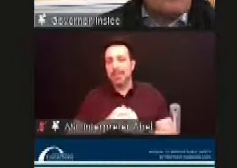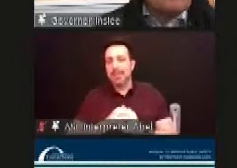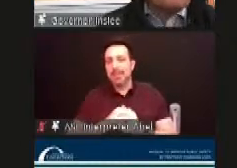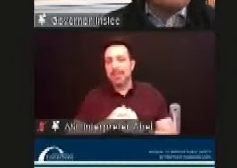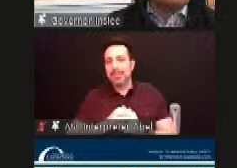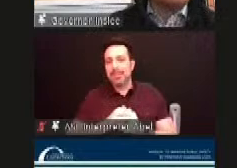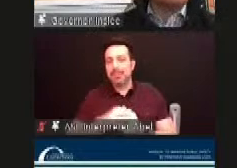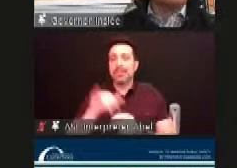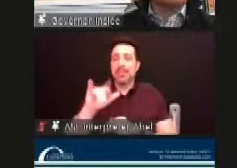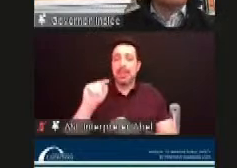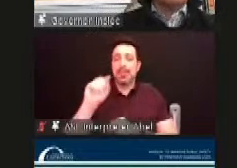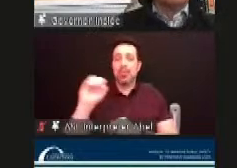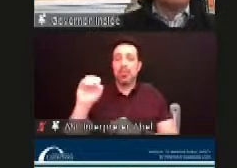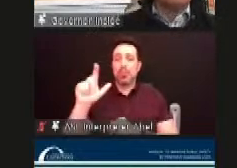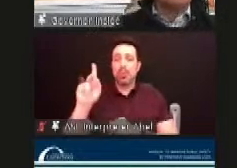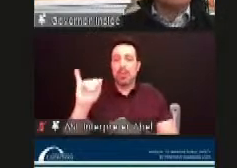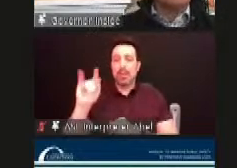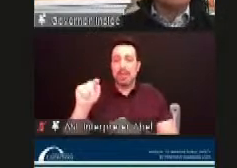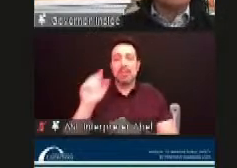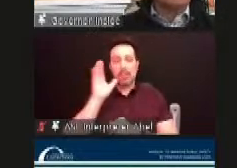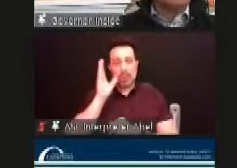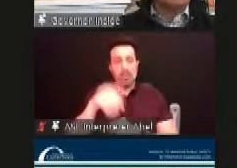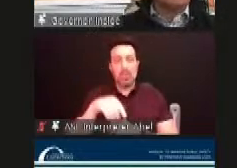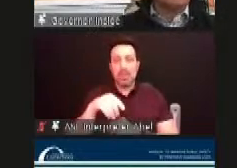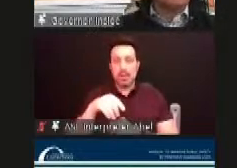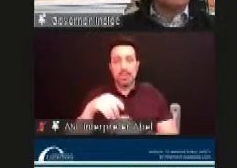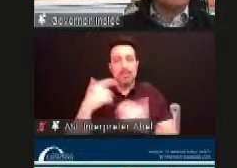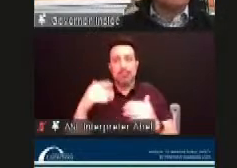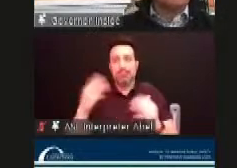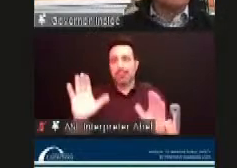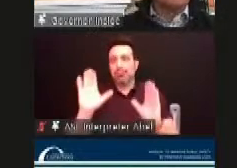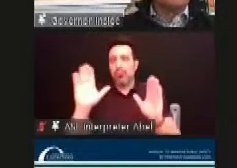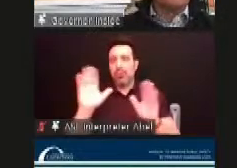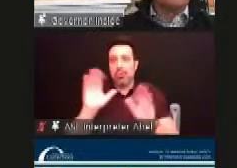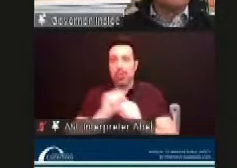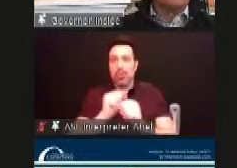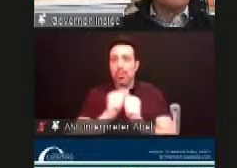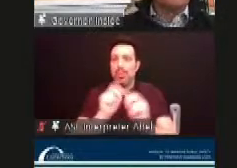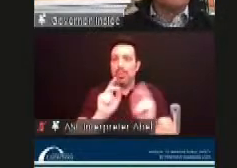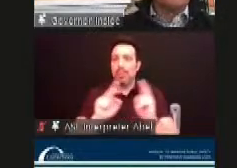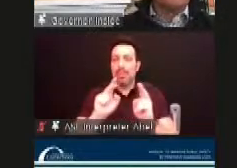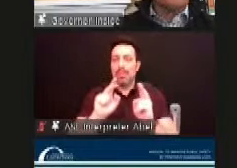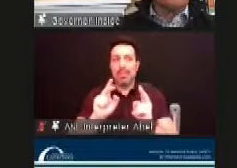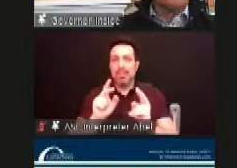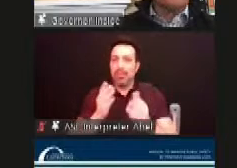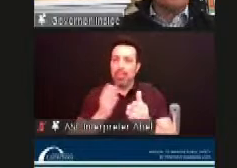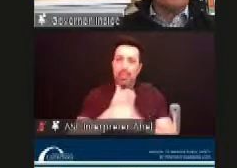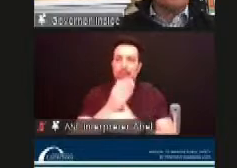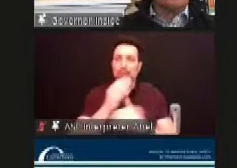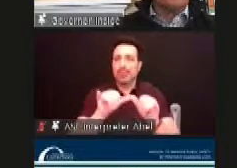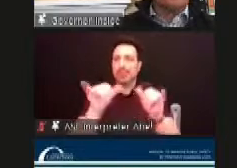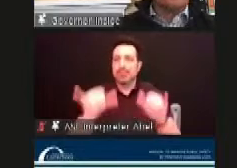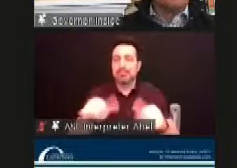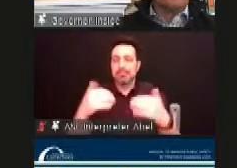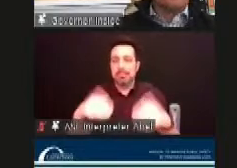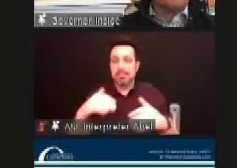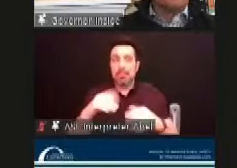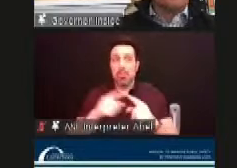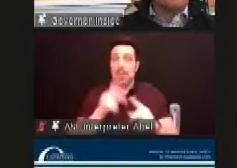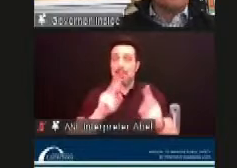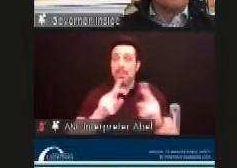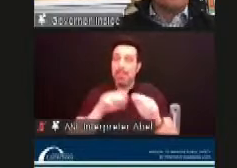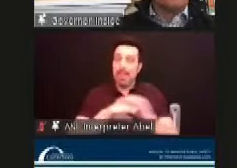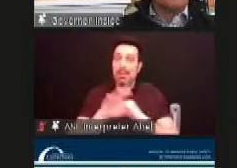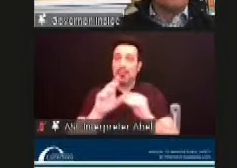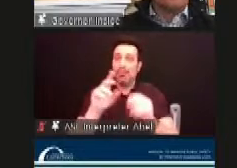And this toolkit, it'll be just extraordinary to be able to work with people throughout the system. We say that once people enter the